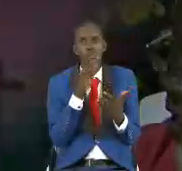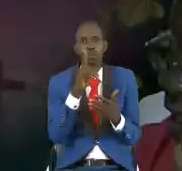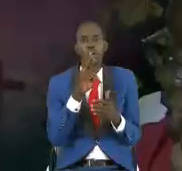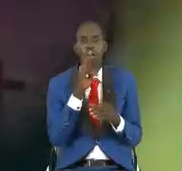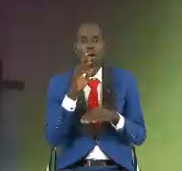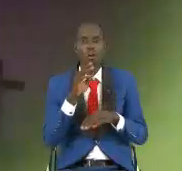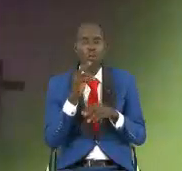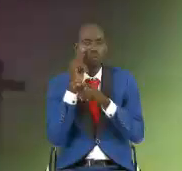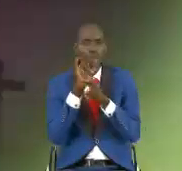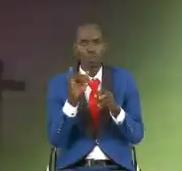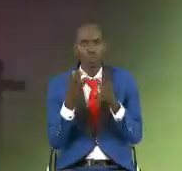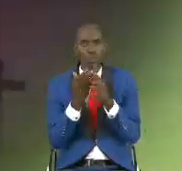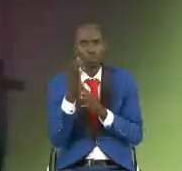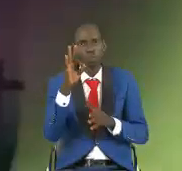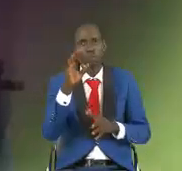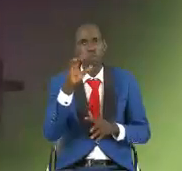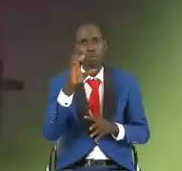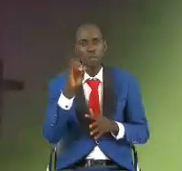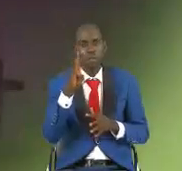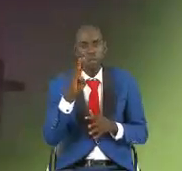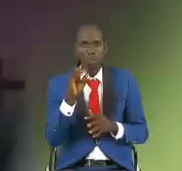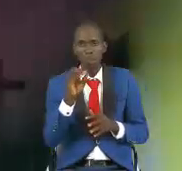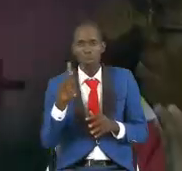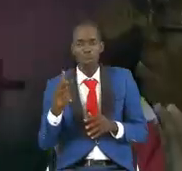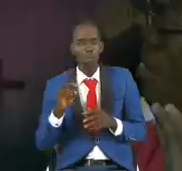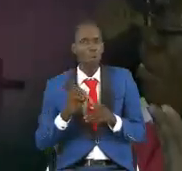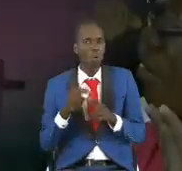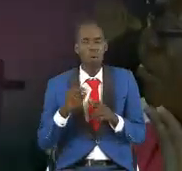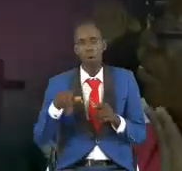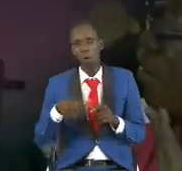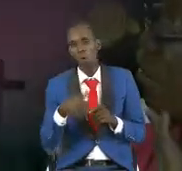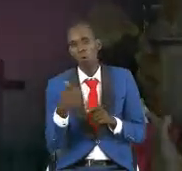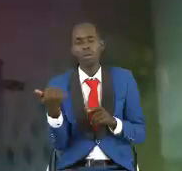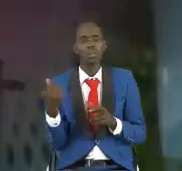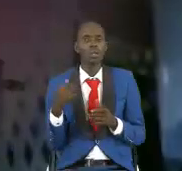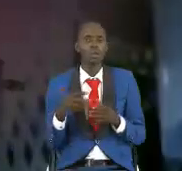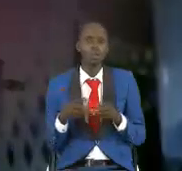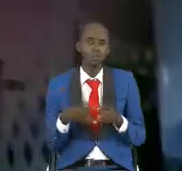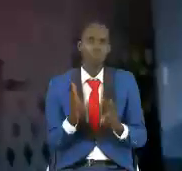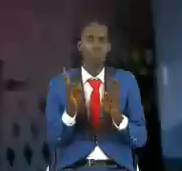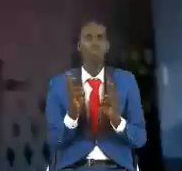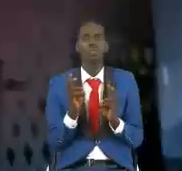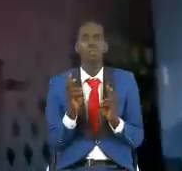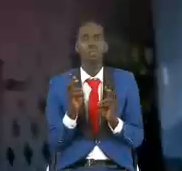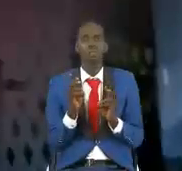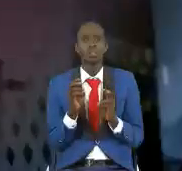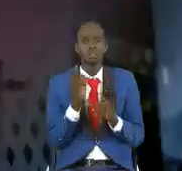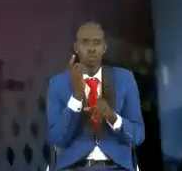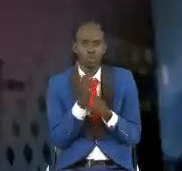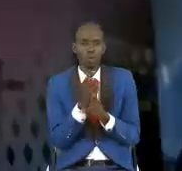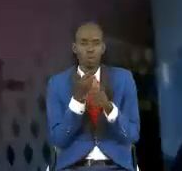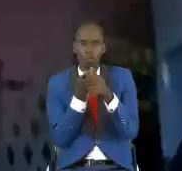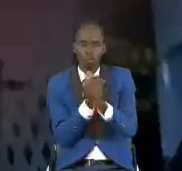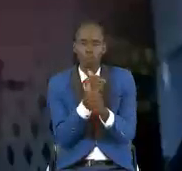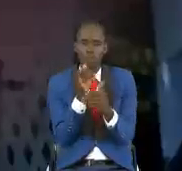other online platforms, you will see that link there.